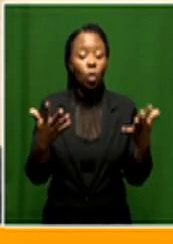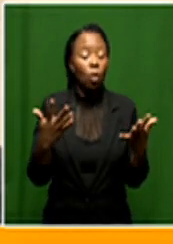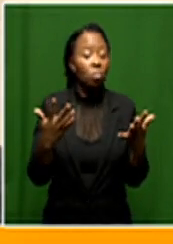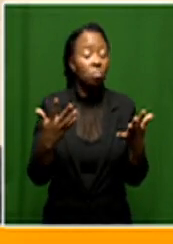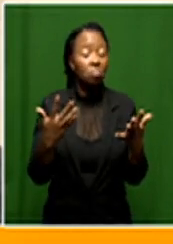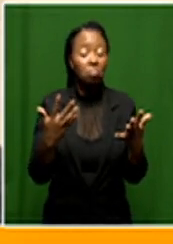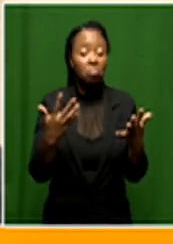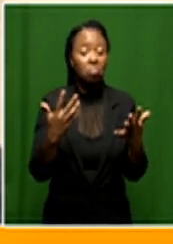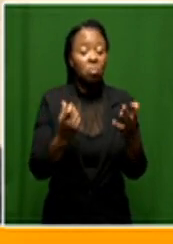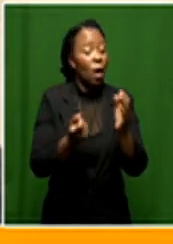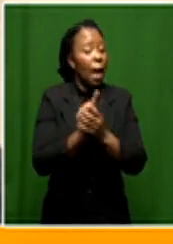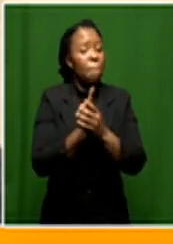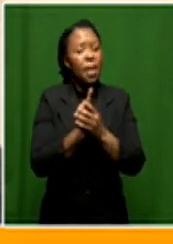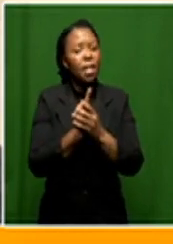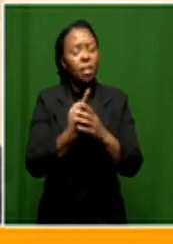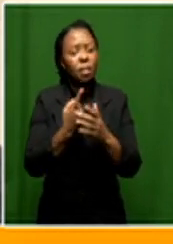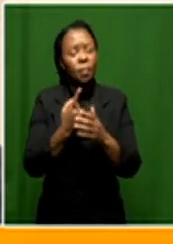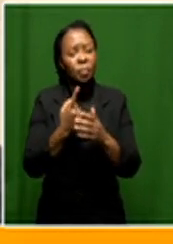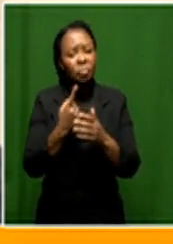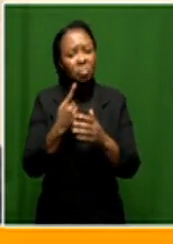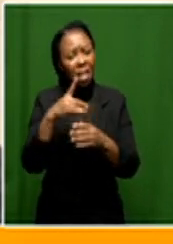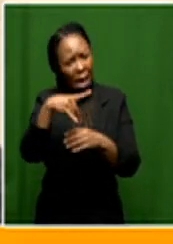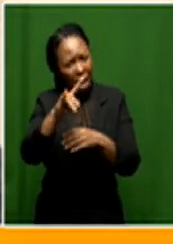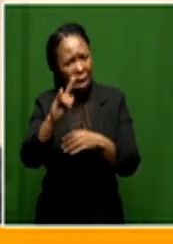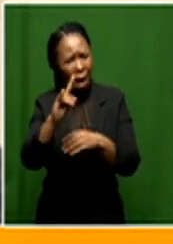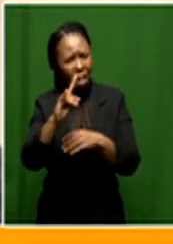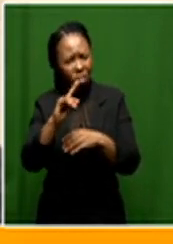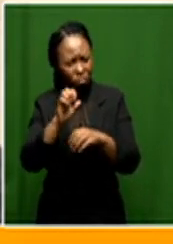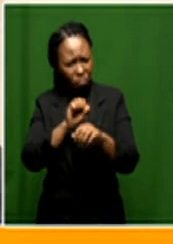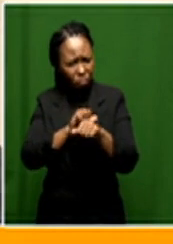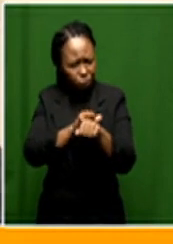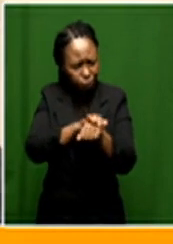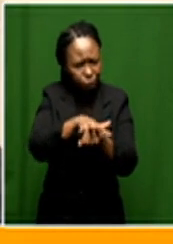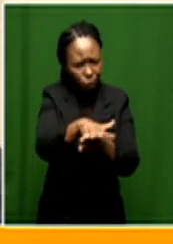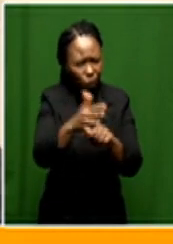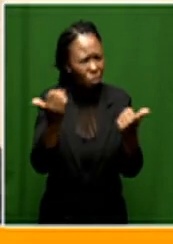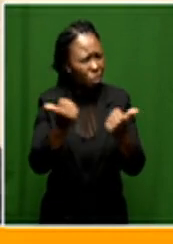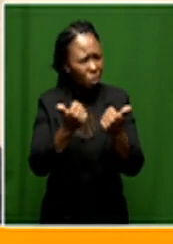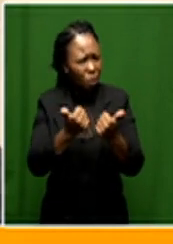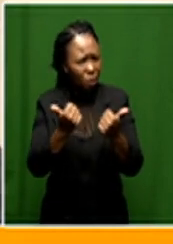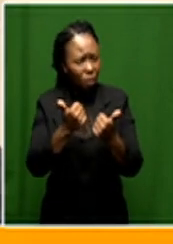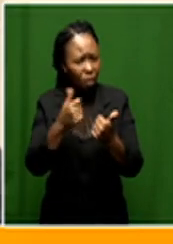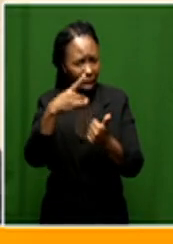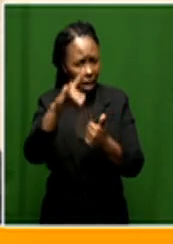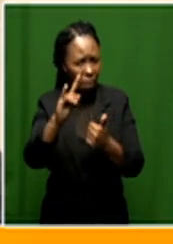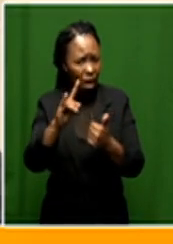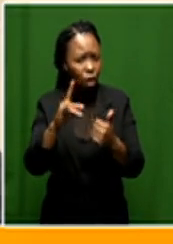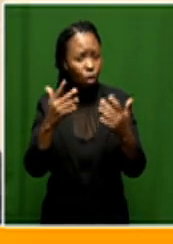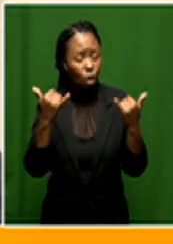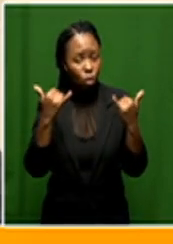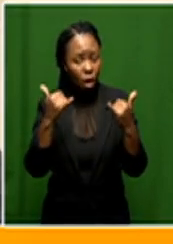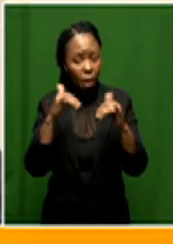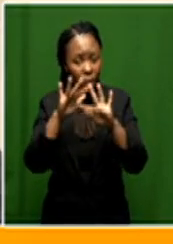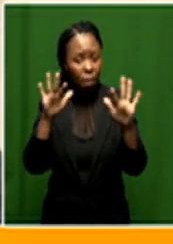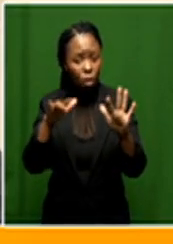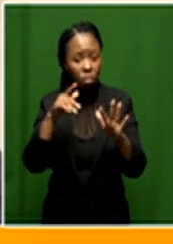animal meat infected with Rift Valley fever is actually made available on the open market for human